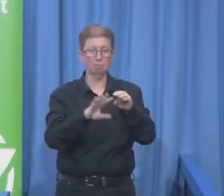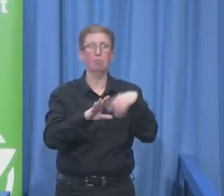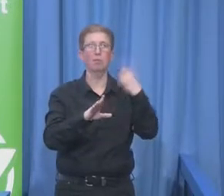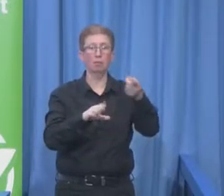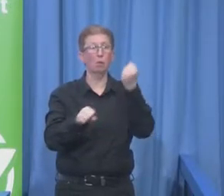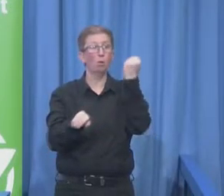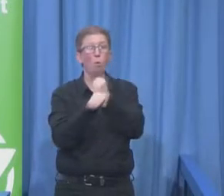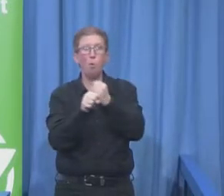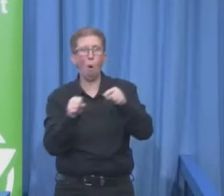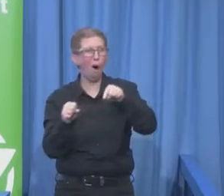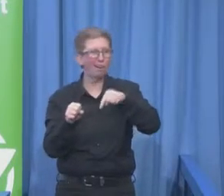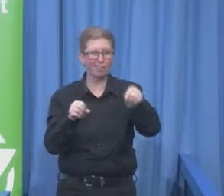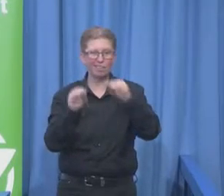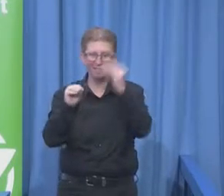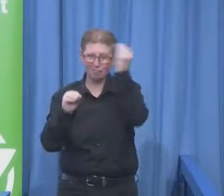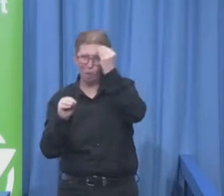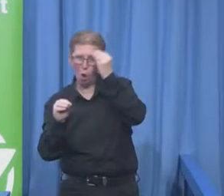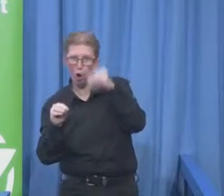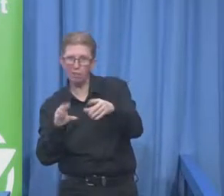who start in their first job.